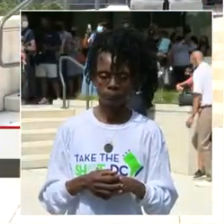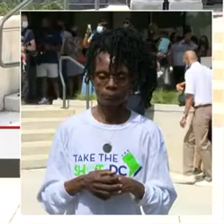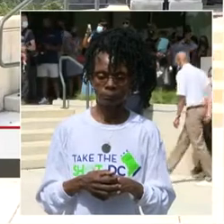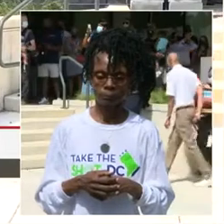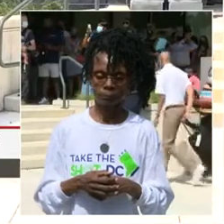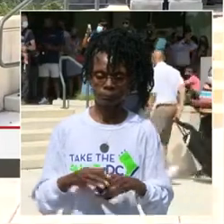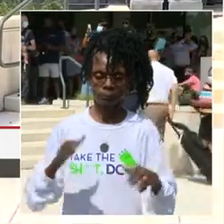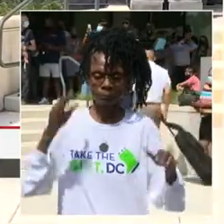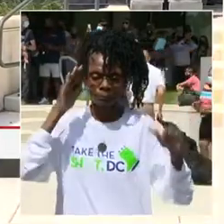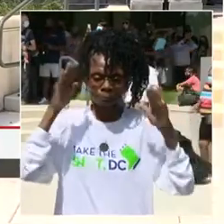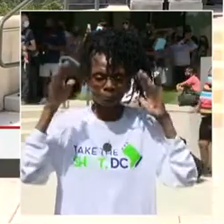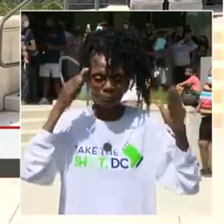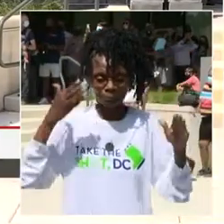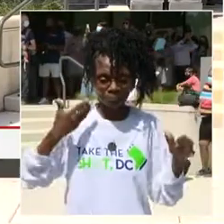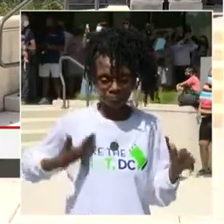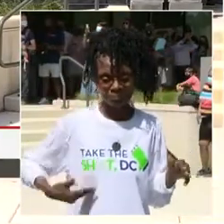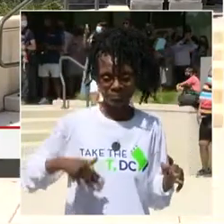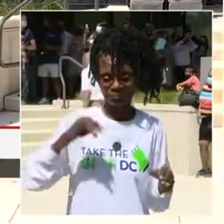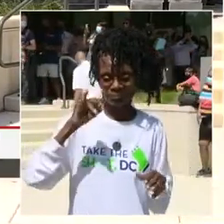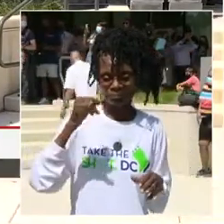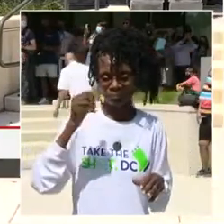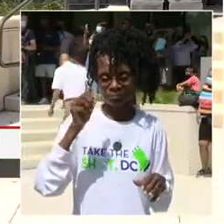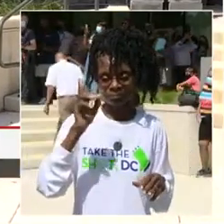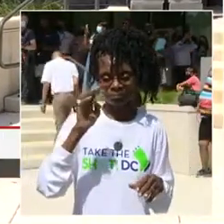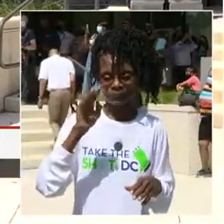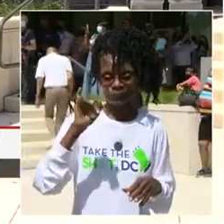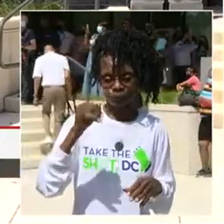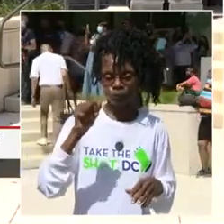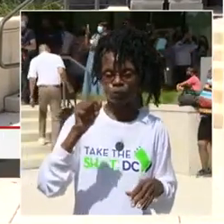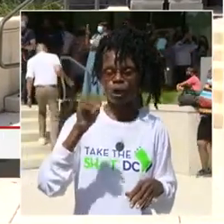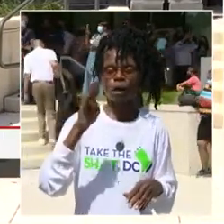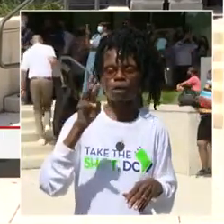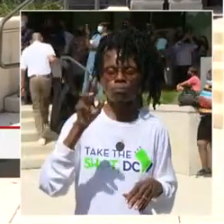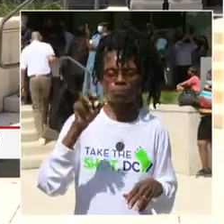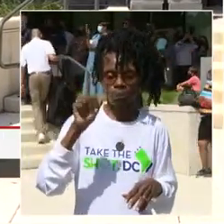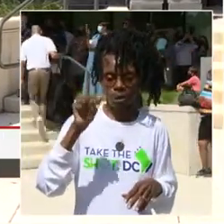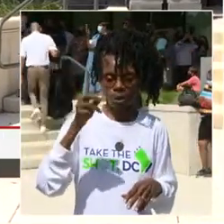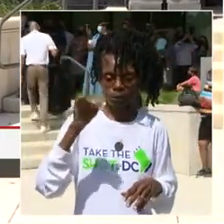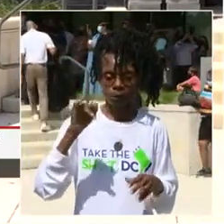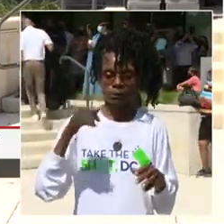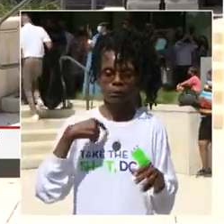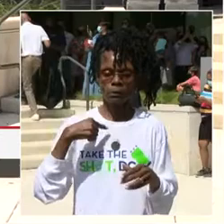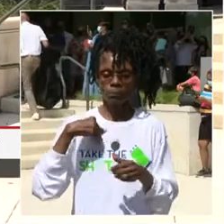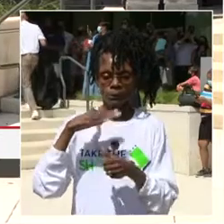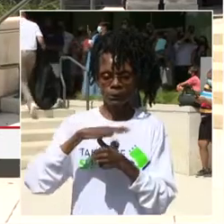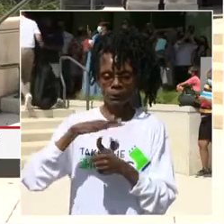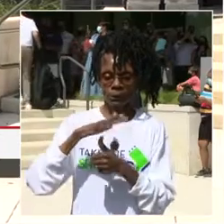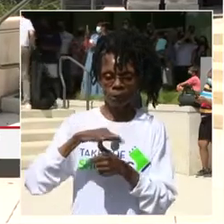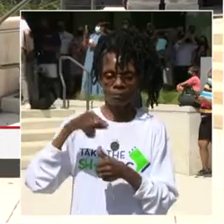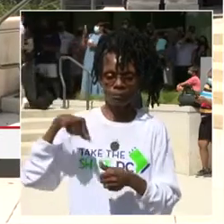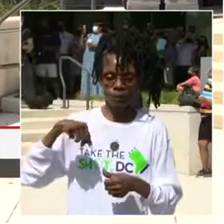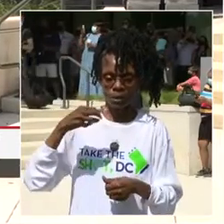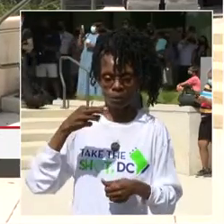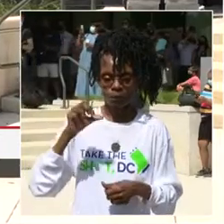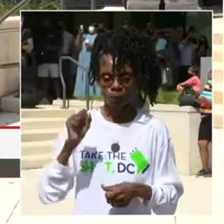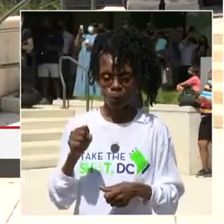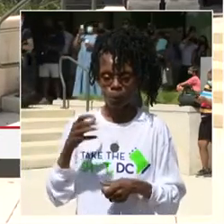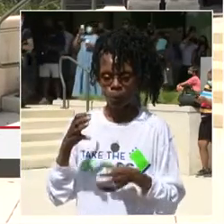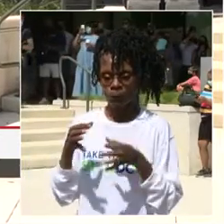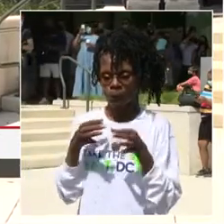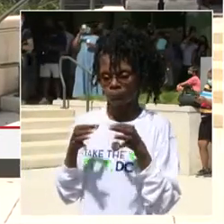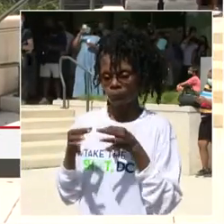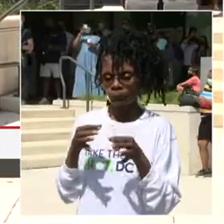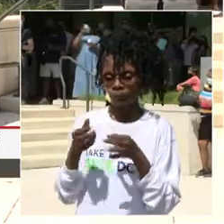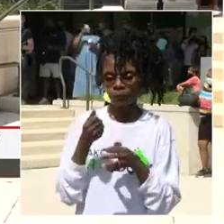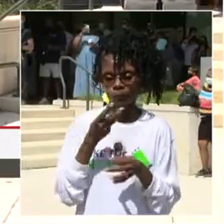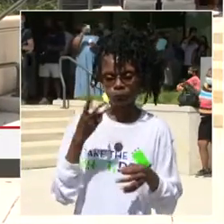Hi, my name is Jabari Paul. I'm a senior at Banneker. Thank you all for coming. I just wanted to explain a few reasons why this school is